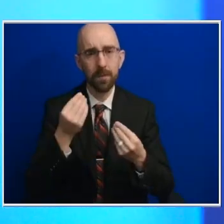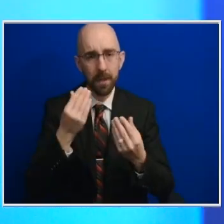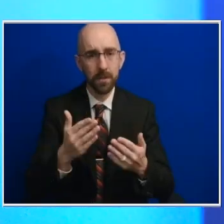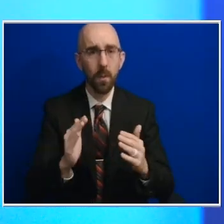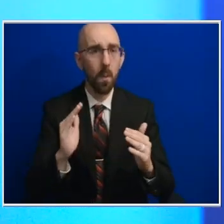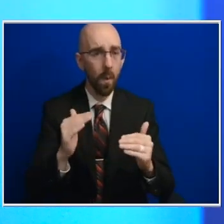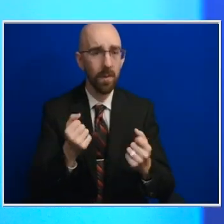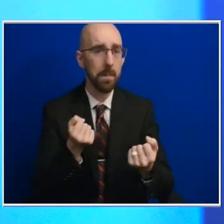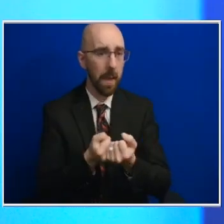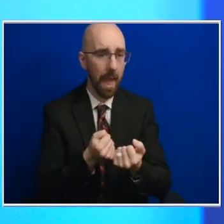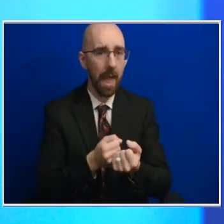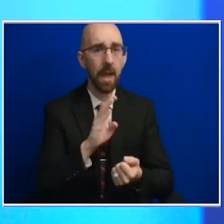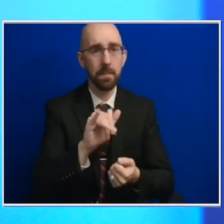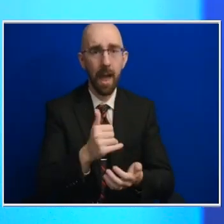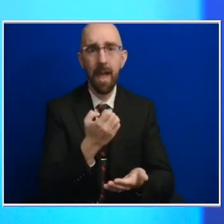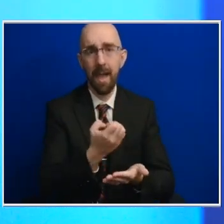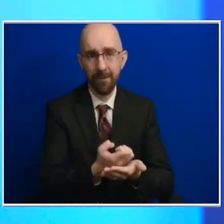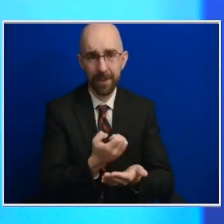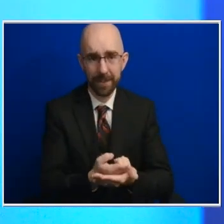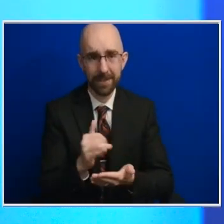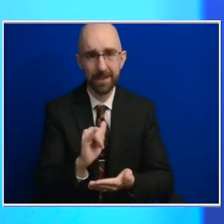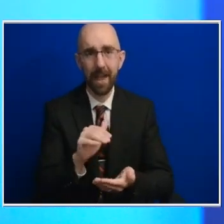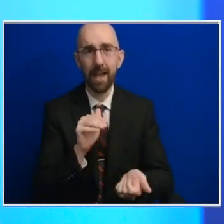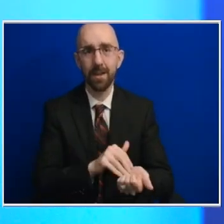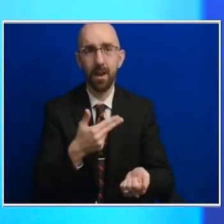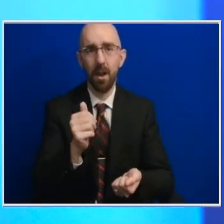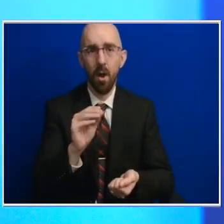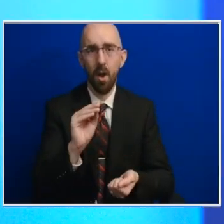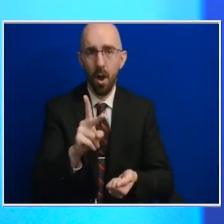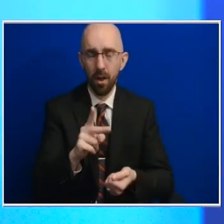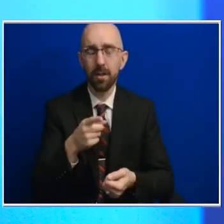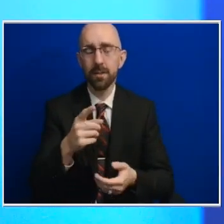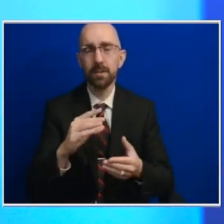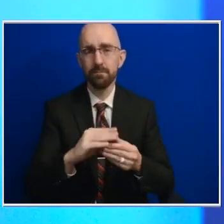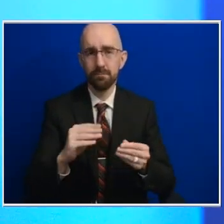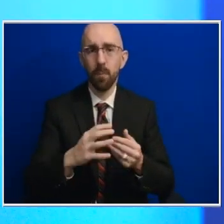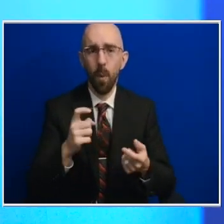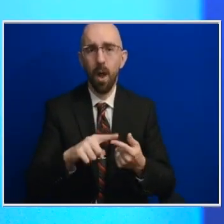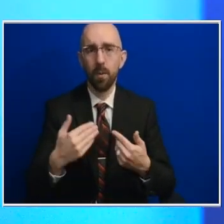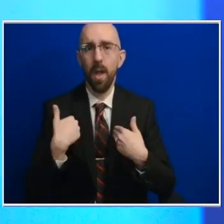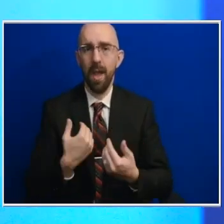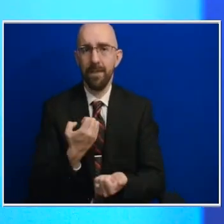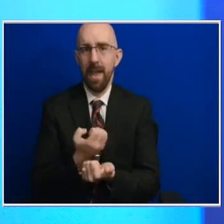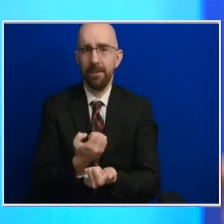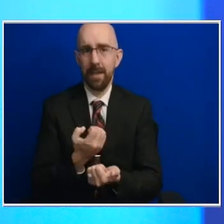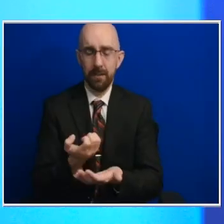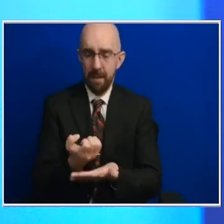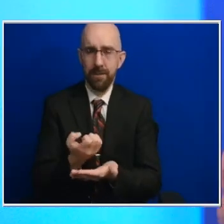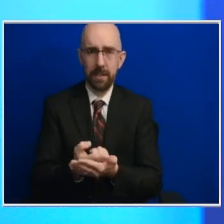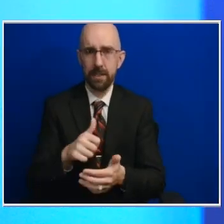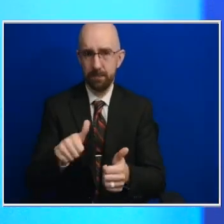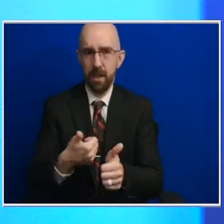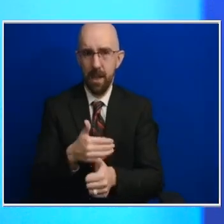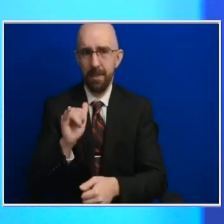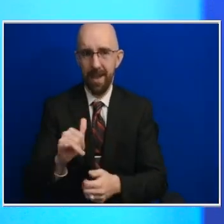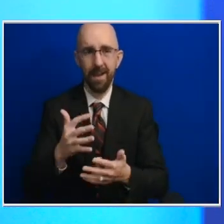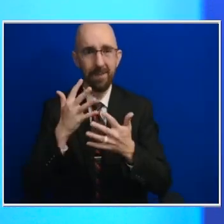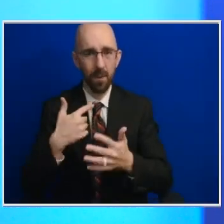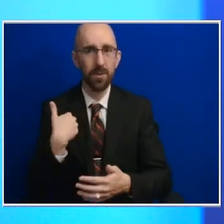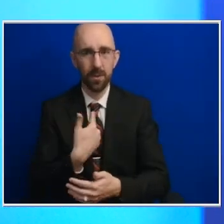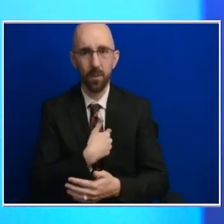by evidence. As Dr. Hawk was saying, we want to have an evidence basis, and I think unfortunately we're sort of awash